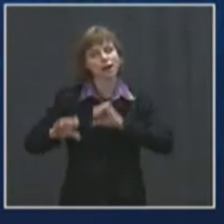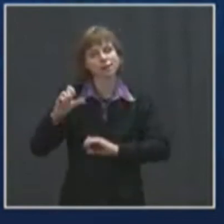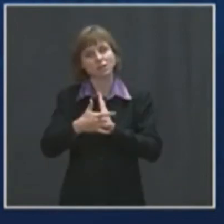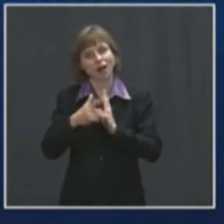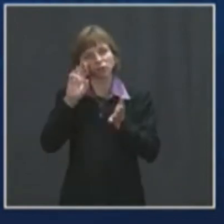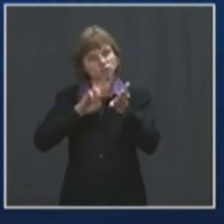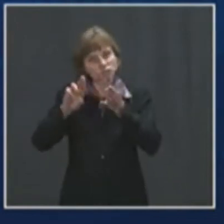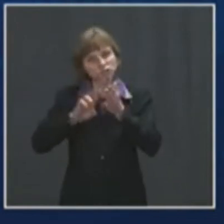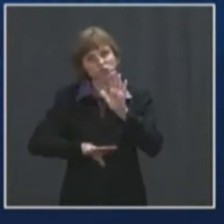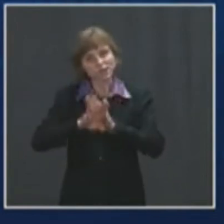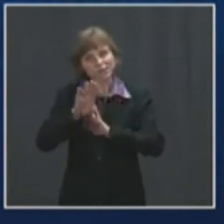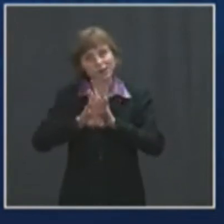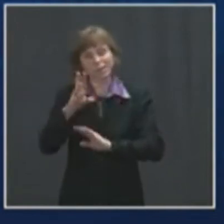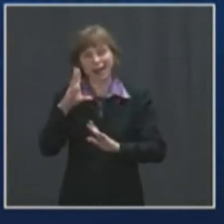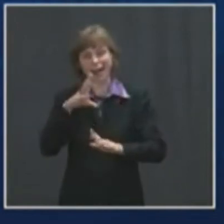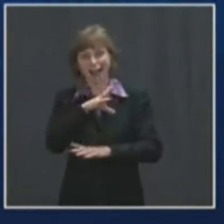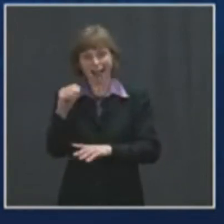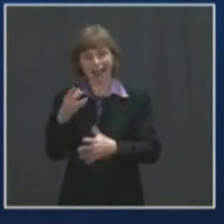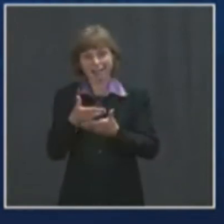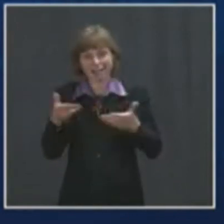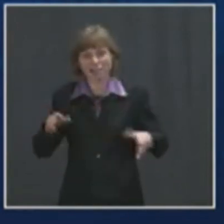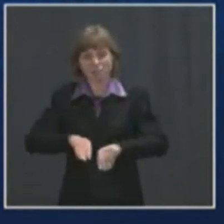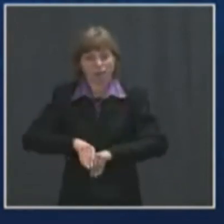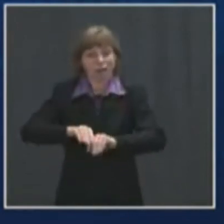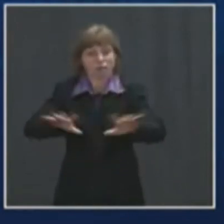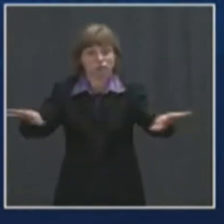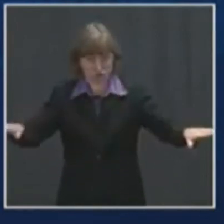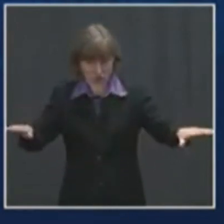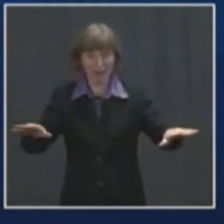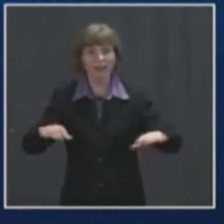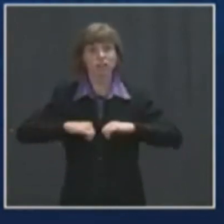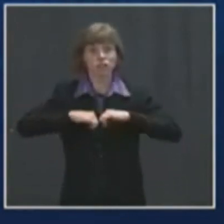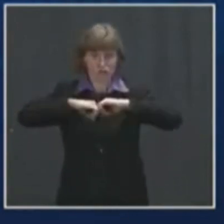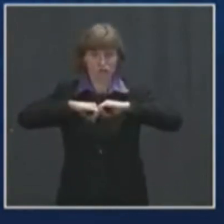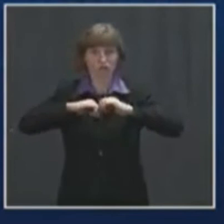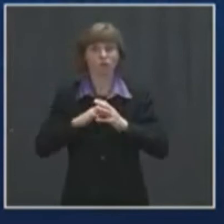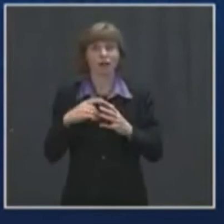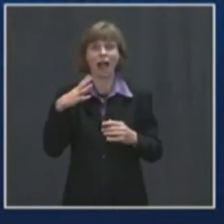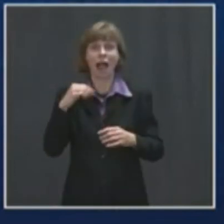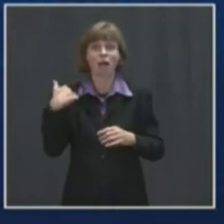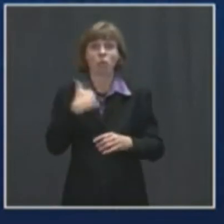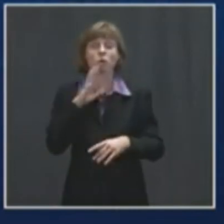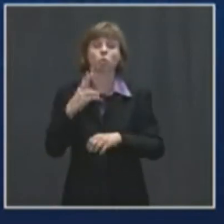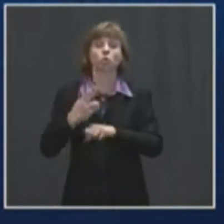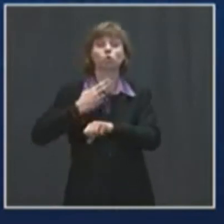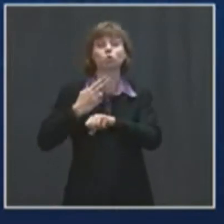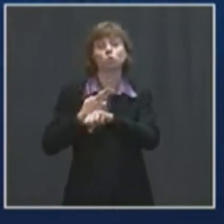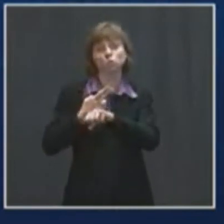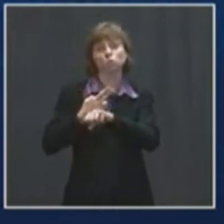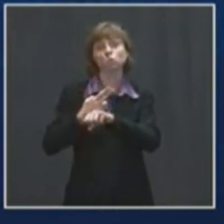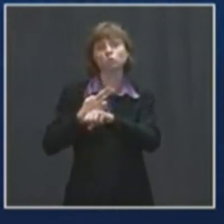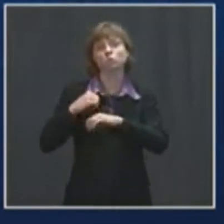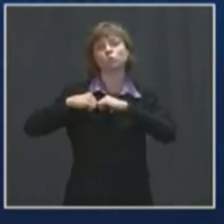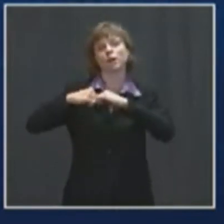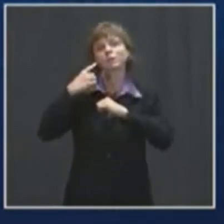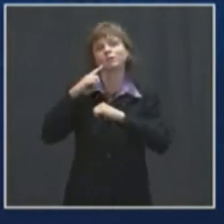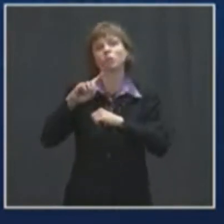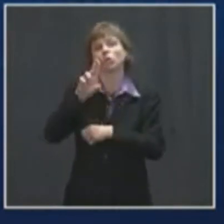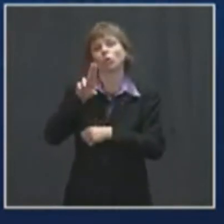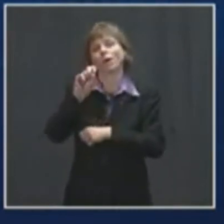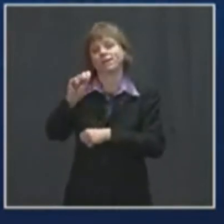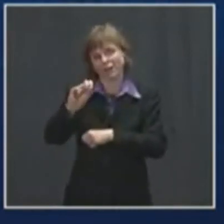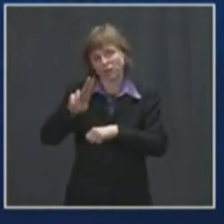chain security. And we will leverage the full breadth of authorities available to us to protect U.S. national and economic security interests.